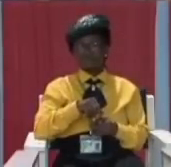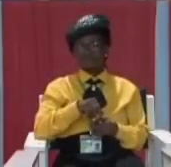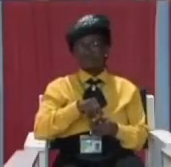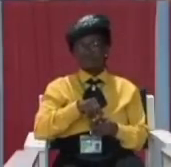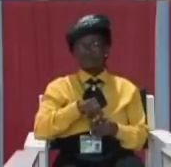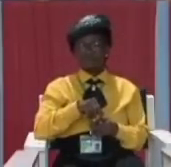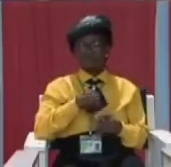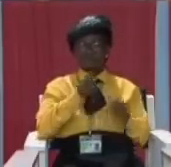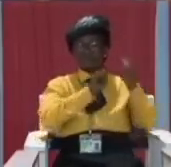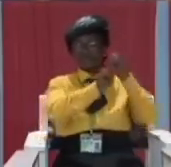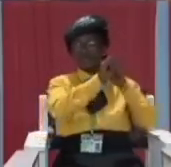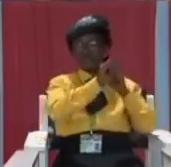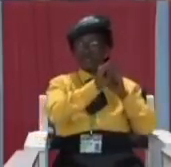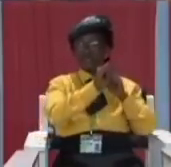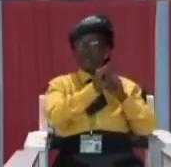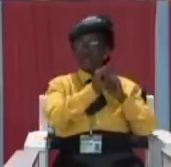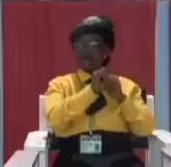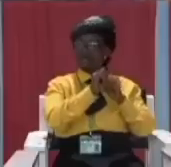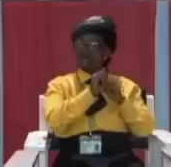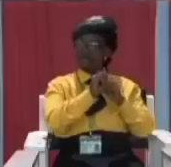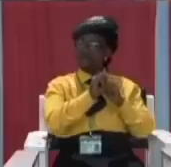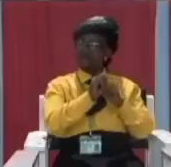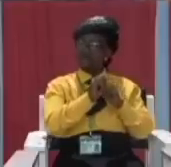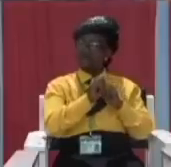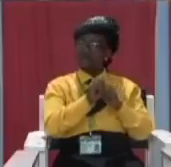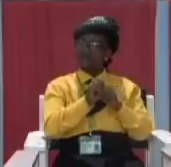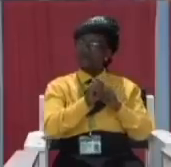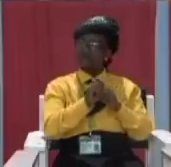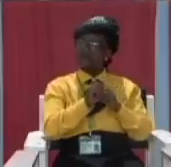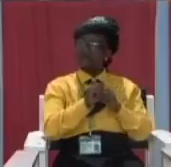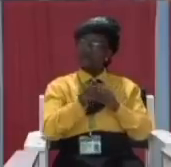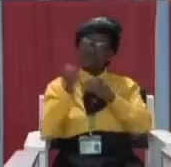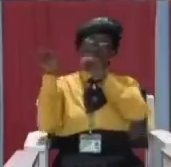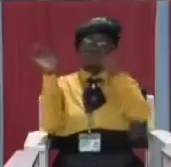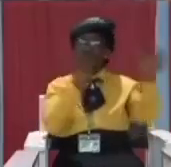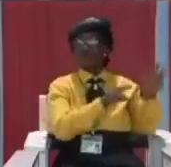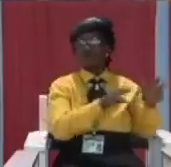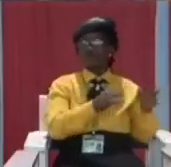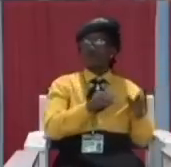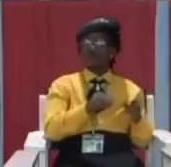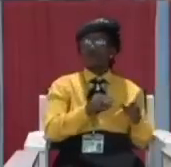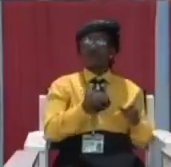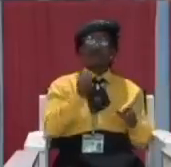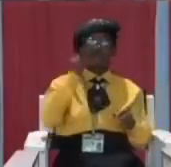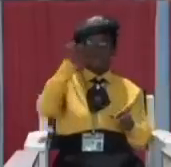21, Elijah threw his mantle on Elisha.